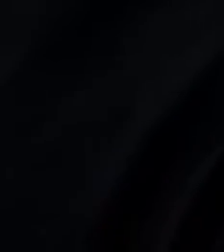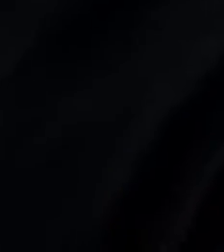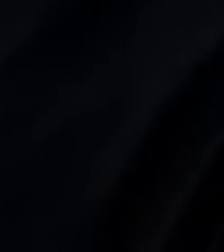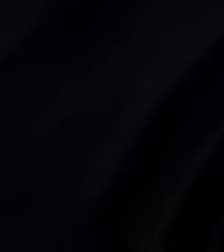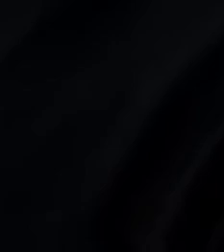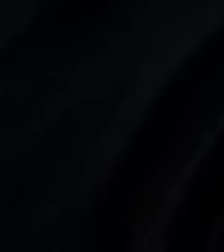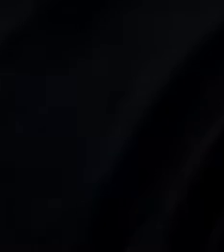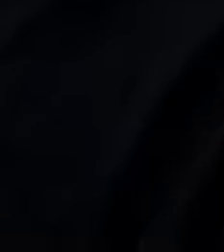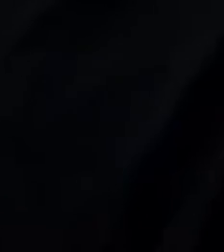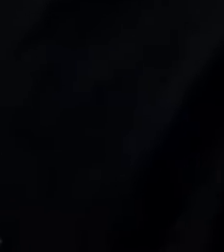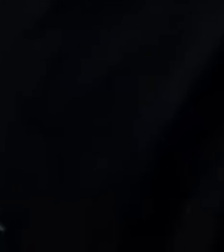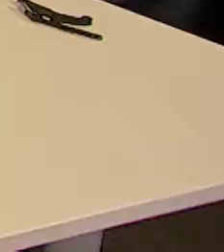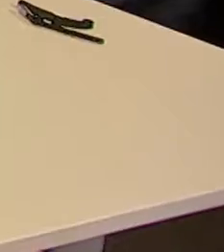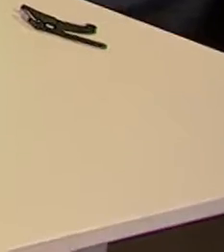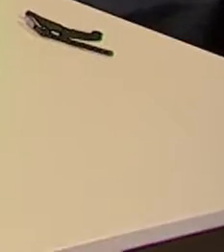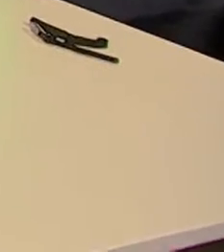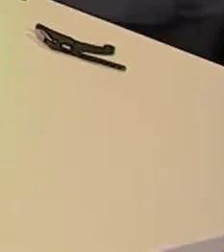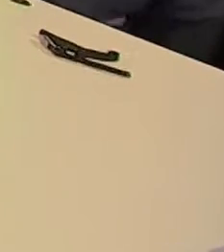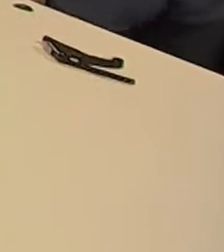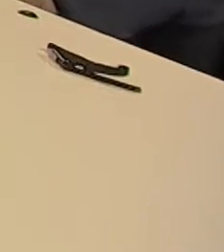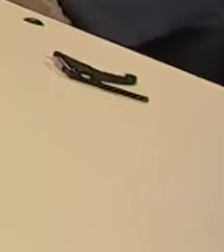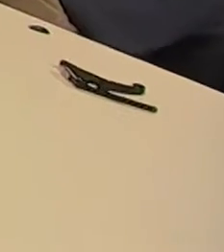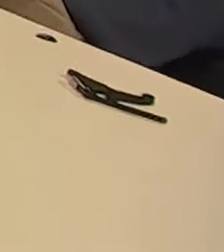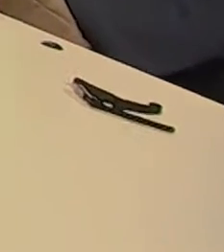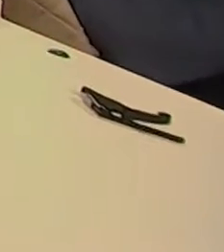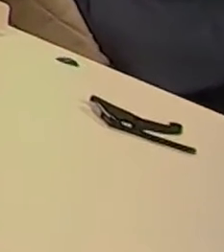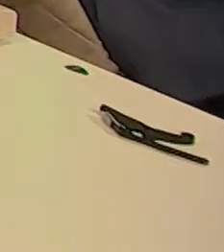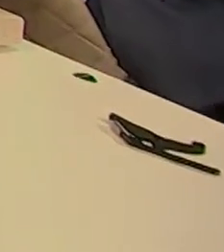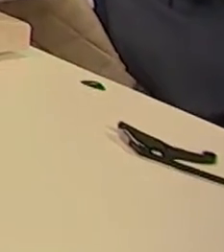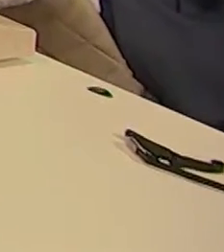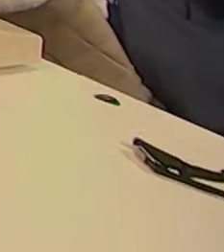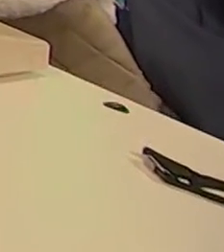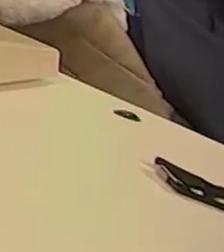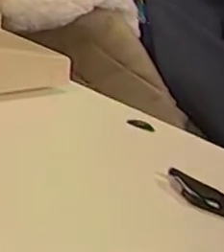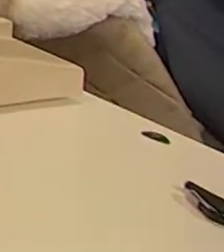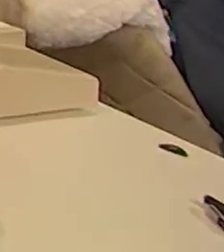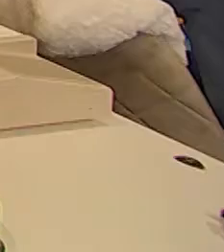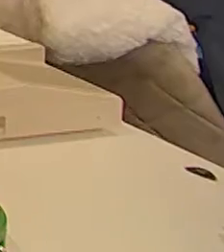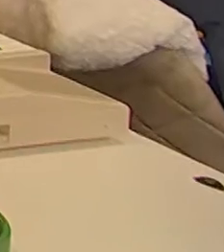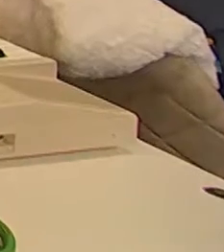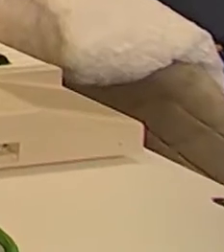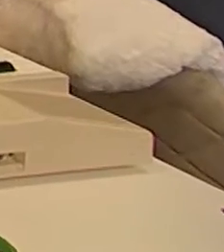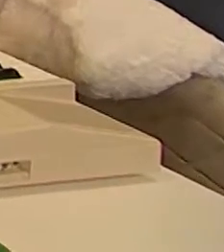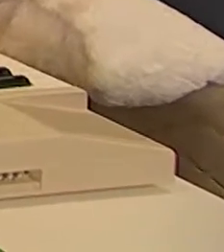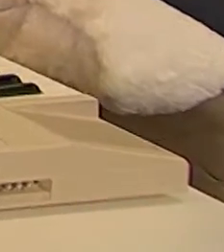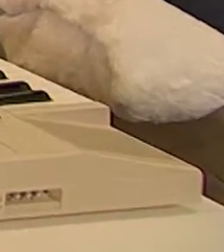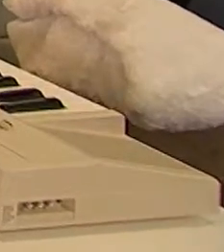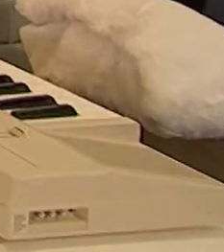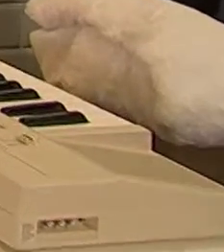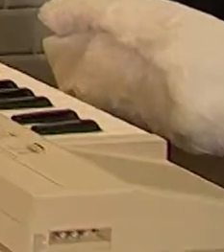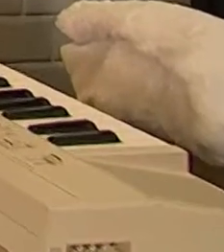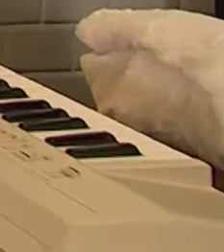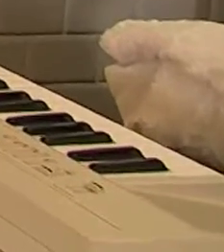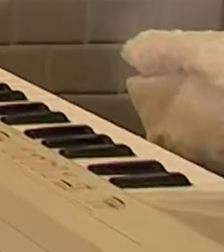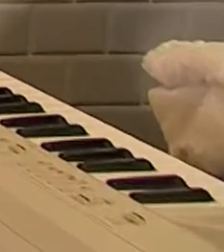I'm talking about the hunger. Give me love, my love, my love, my love. You know I'm I'm talking about the love I'm paying.